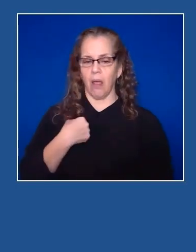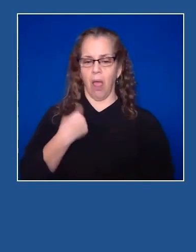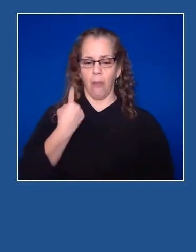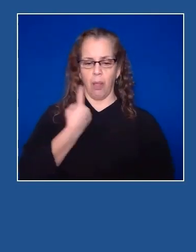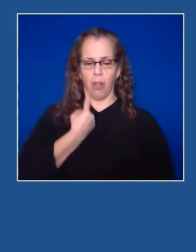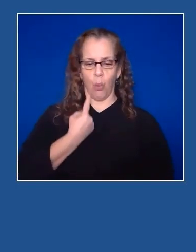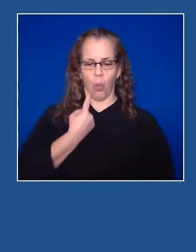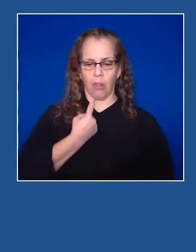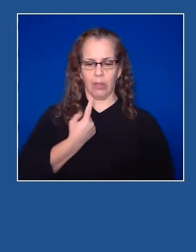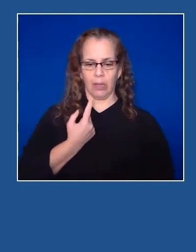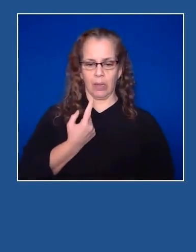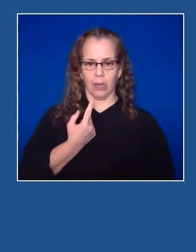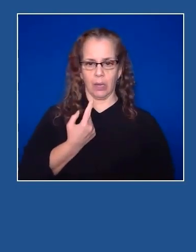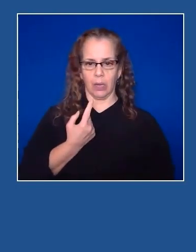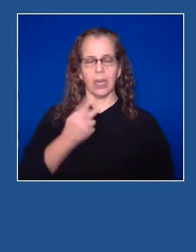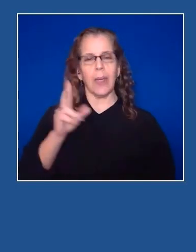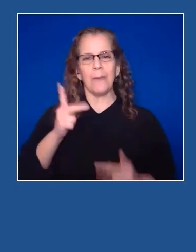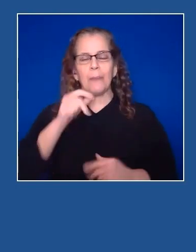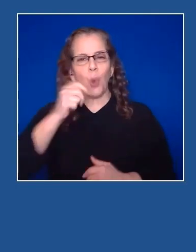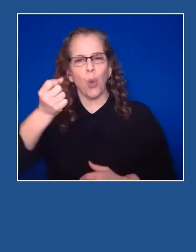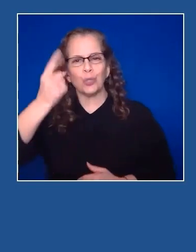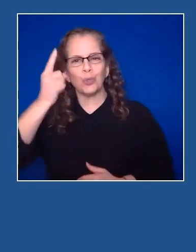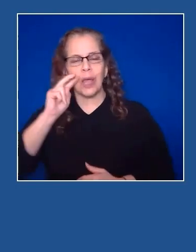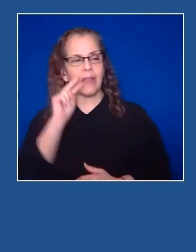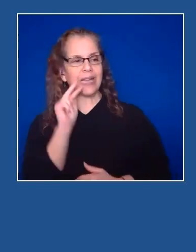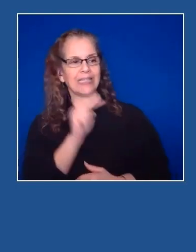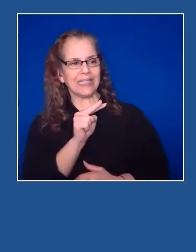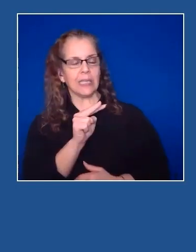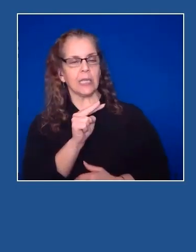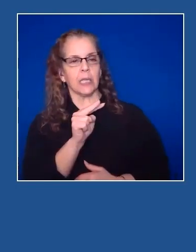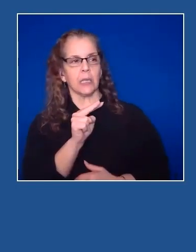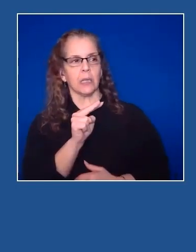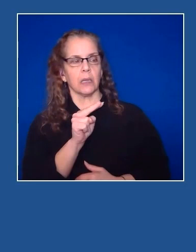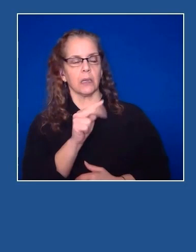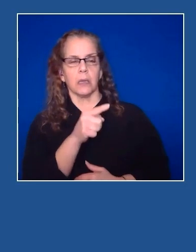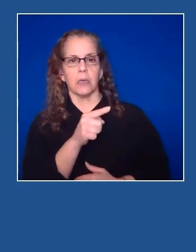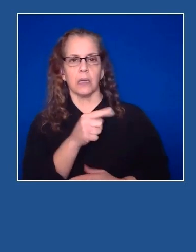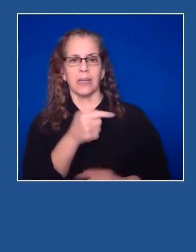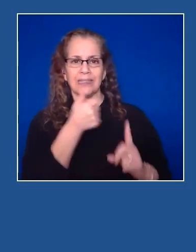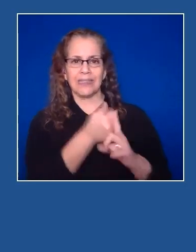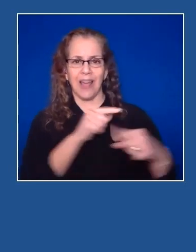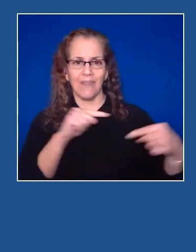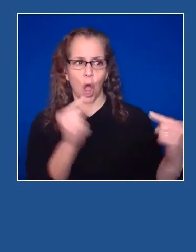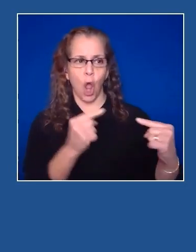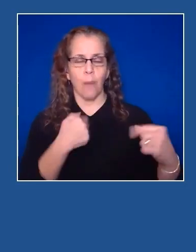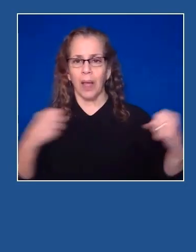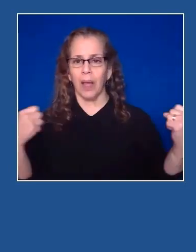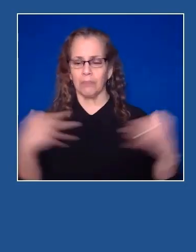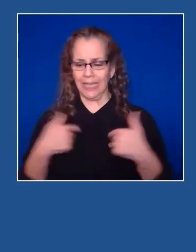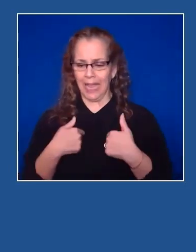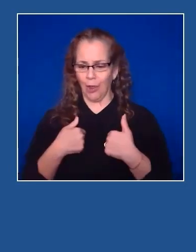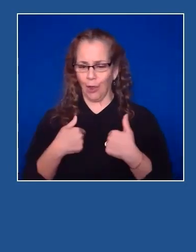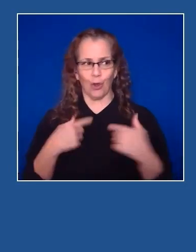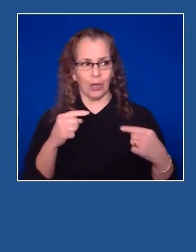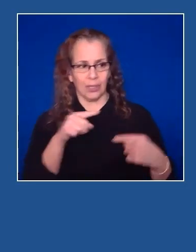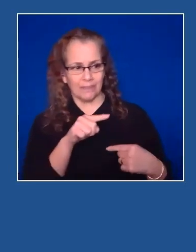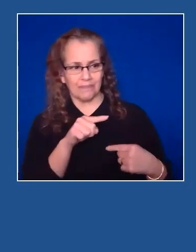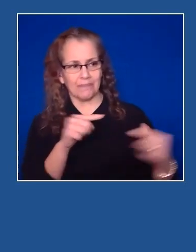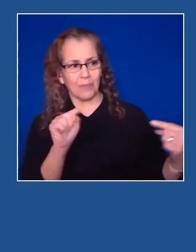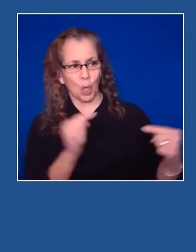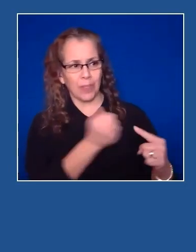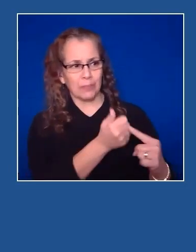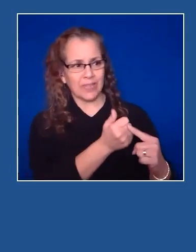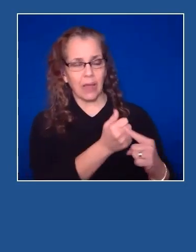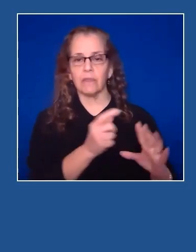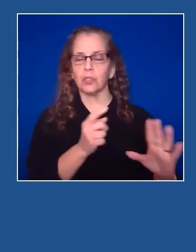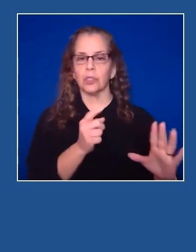just see self-harm. They get scared. And then, of course, when someone's not accurate, it's easy to misunderstand and then to